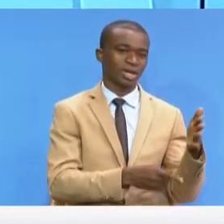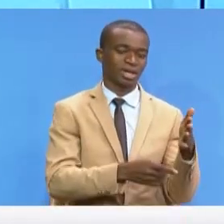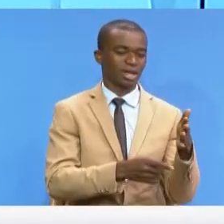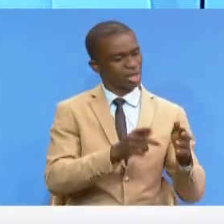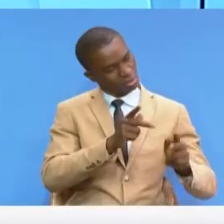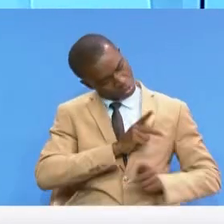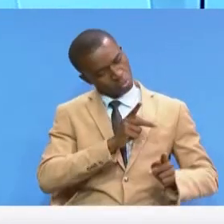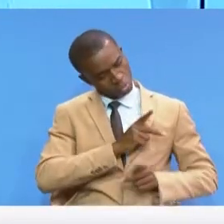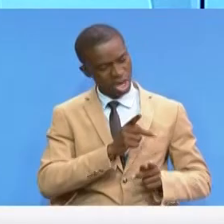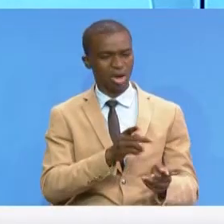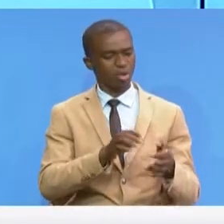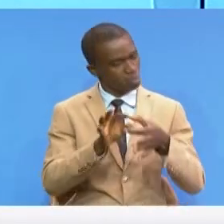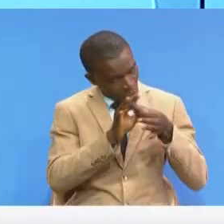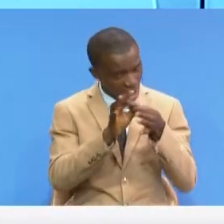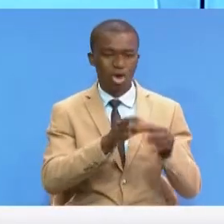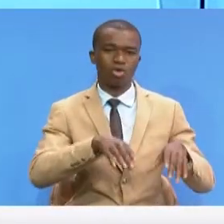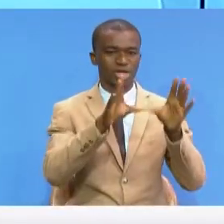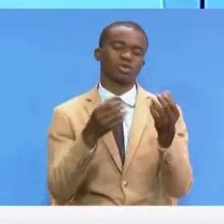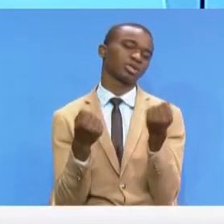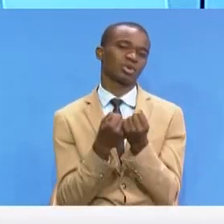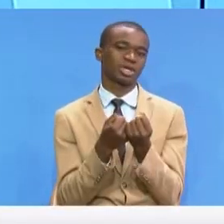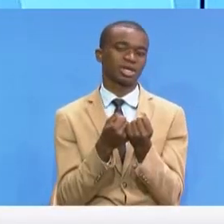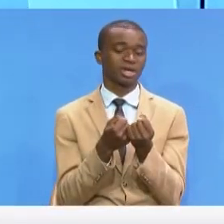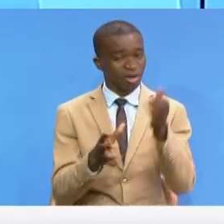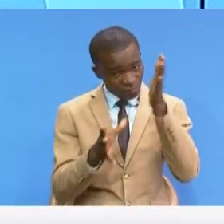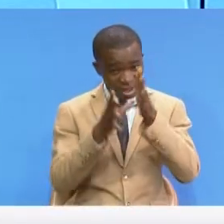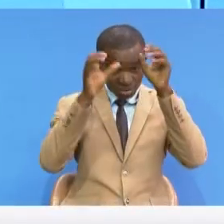kindness and solidarity. The Vice President was